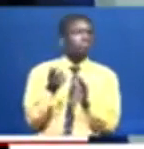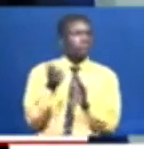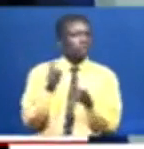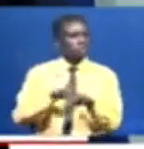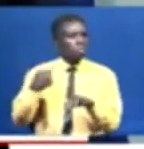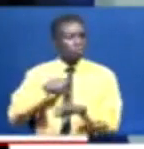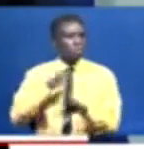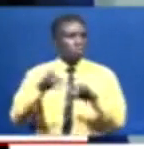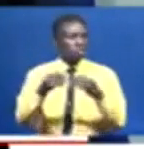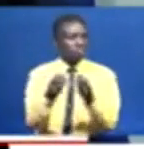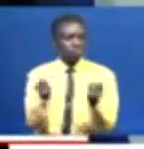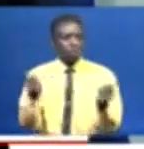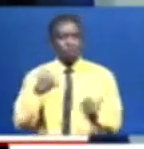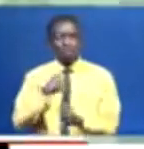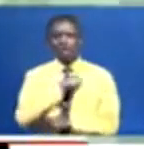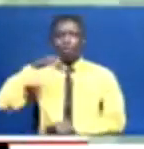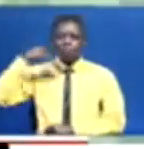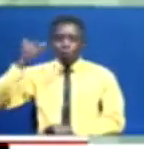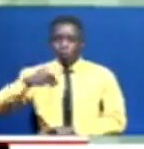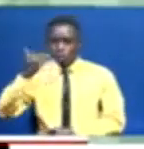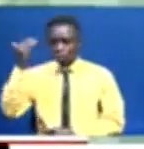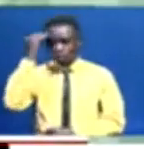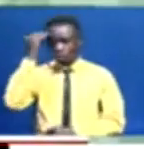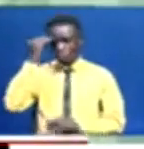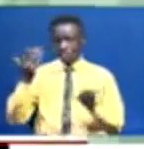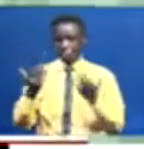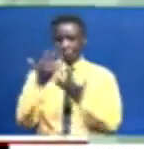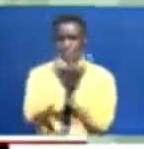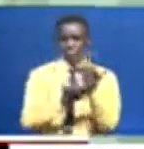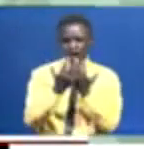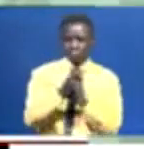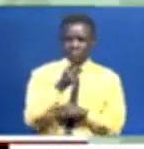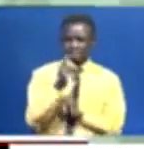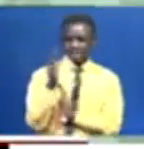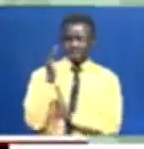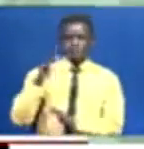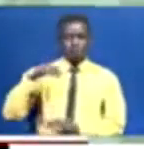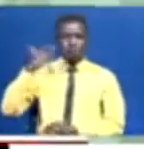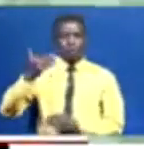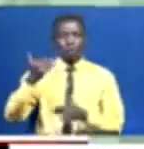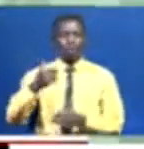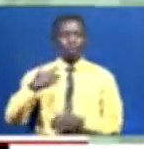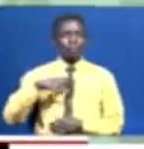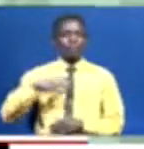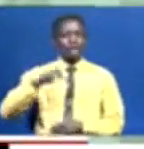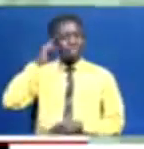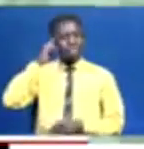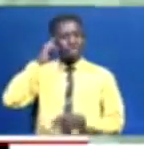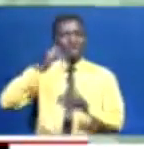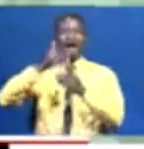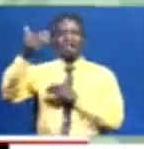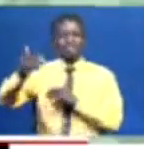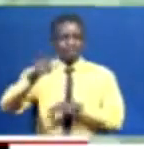do notice that cybersecurity is often an afterthought during the digital transformation journey.